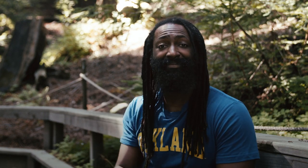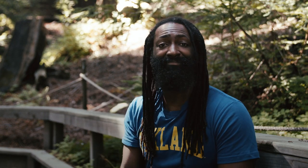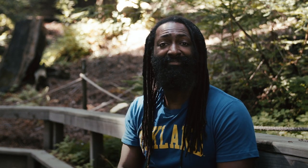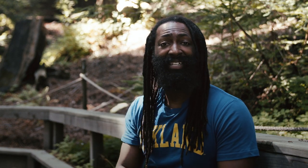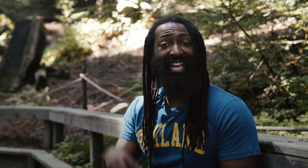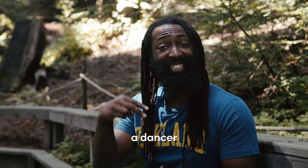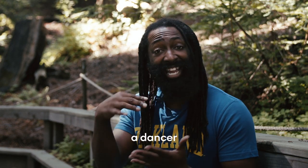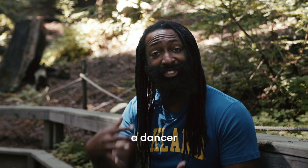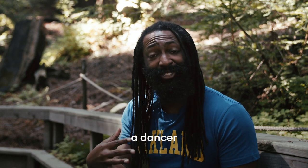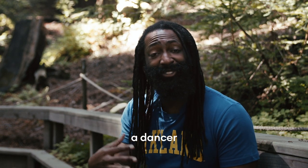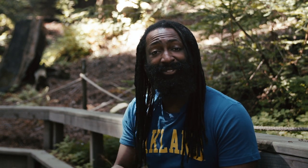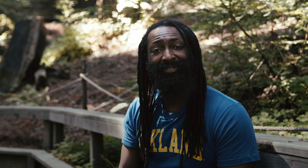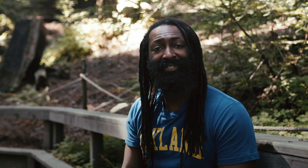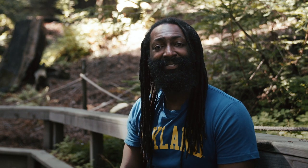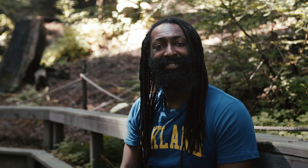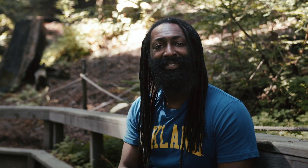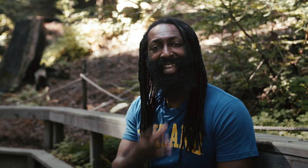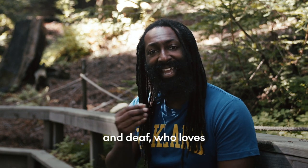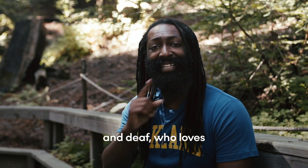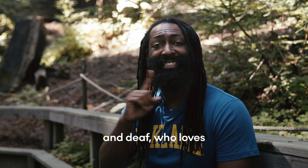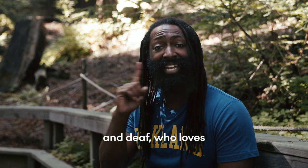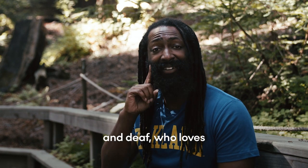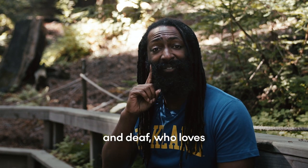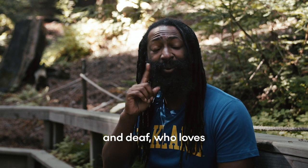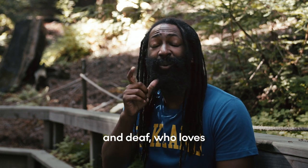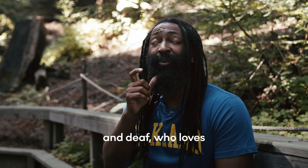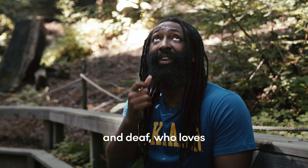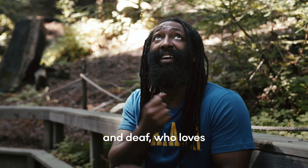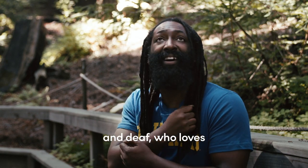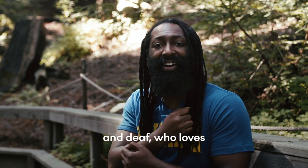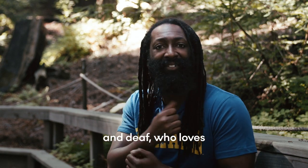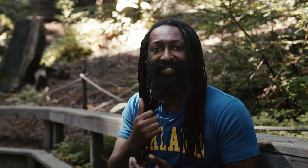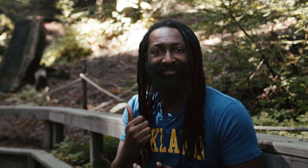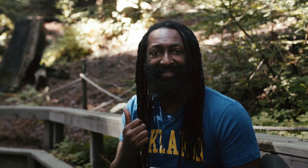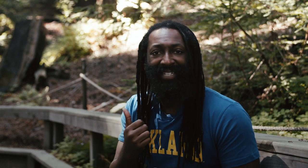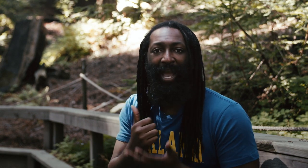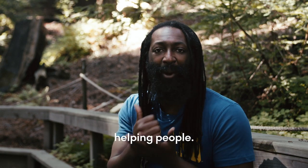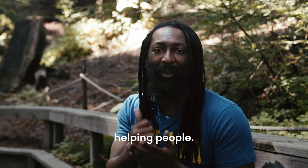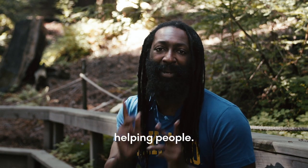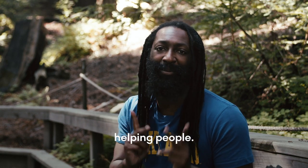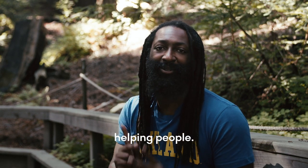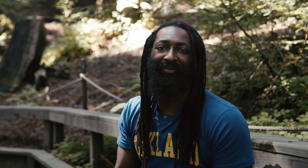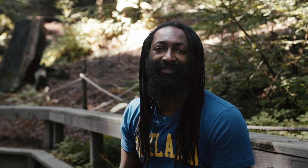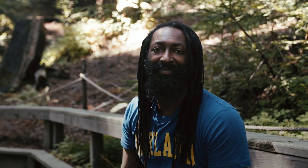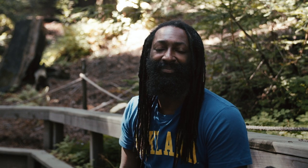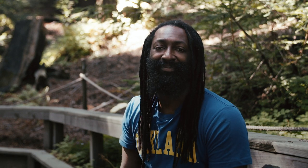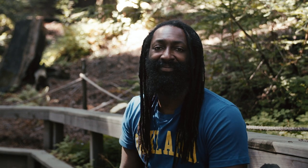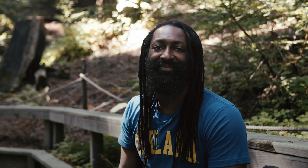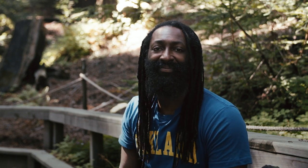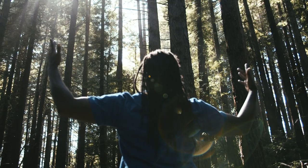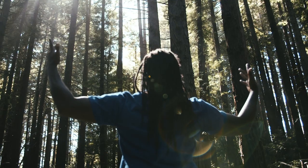actor, a dancer, and deaf, who love helping people.